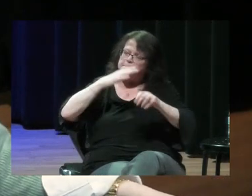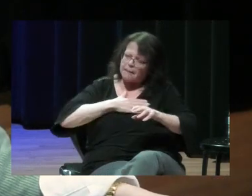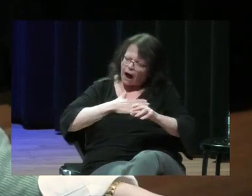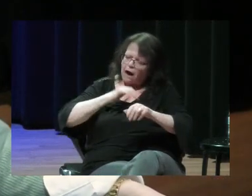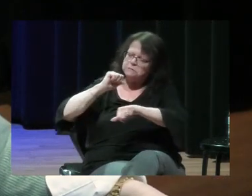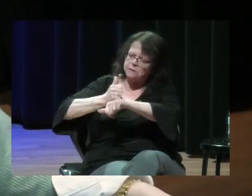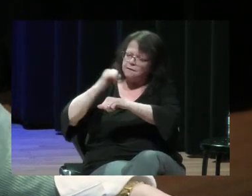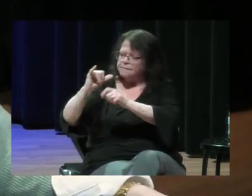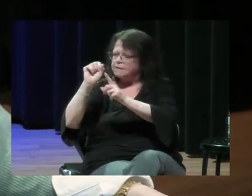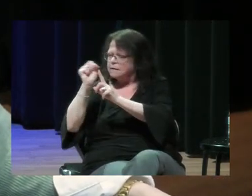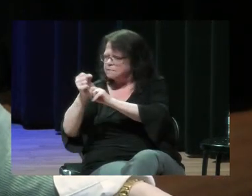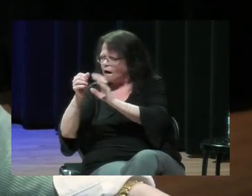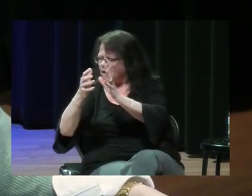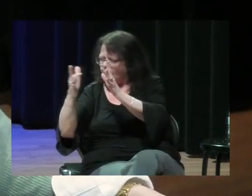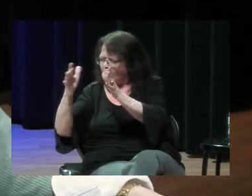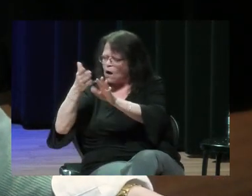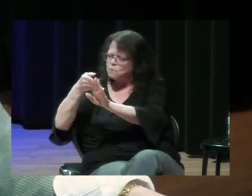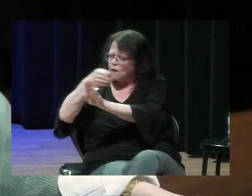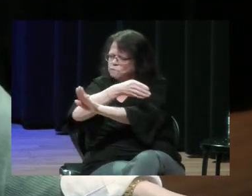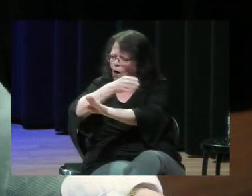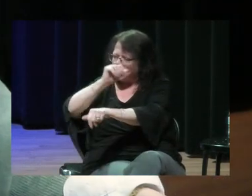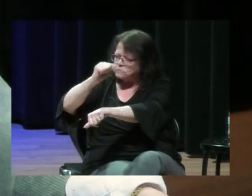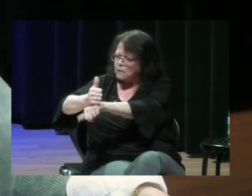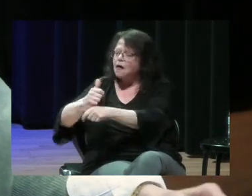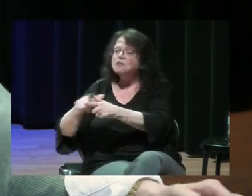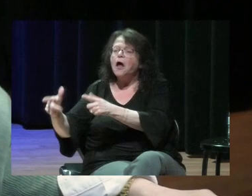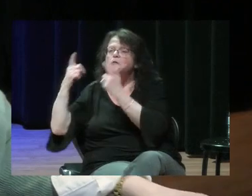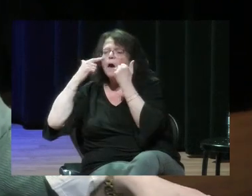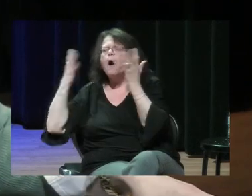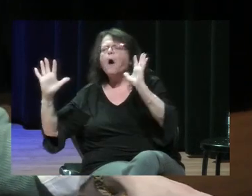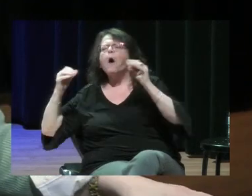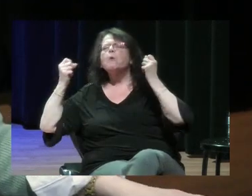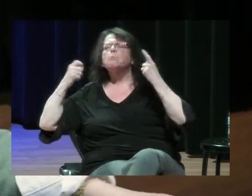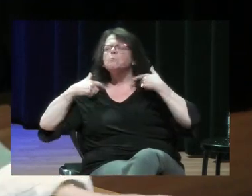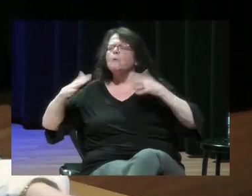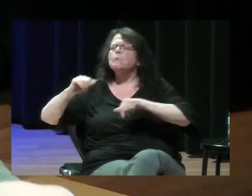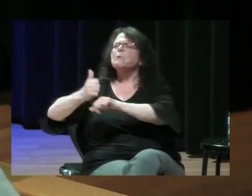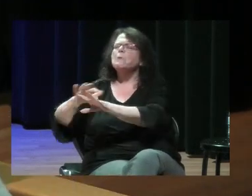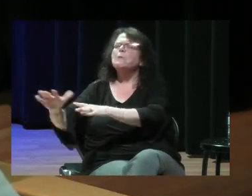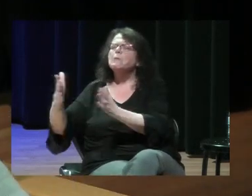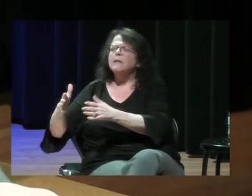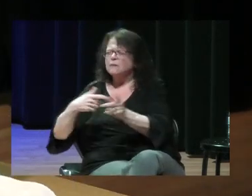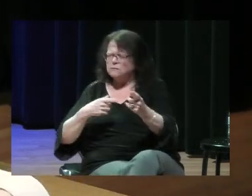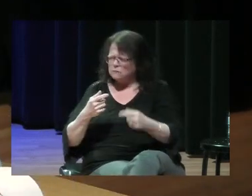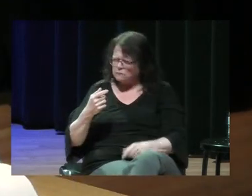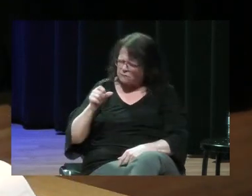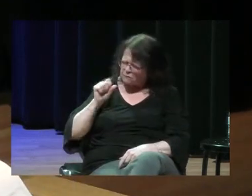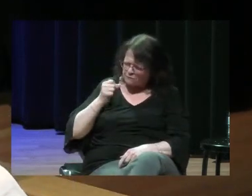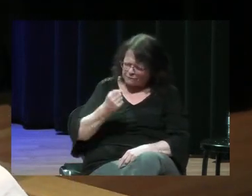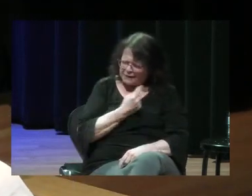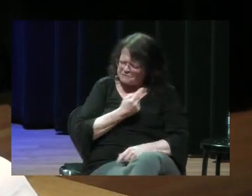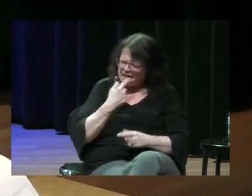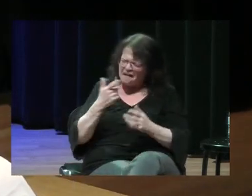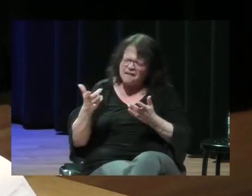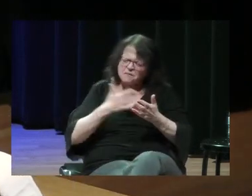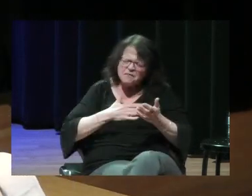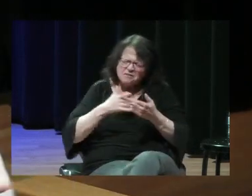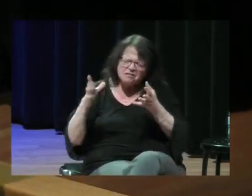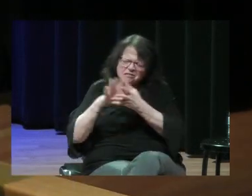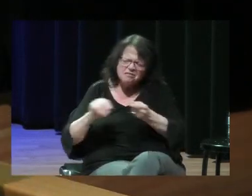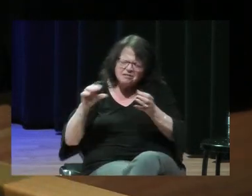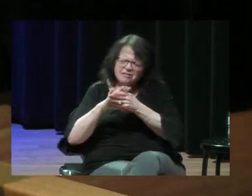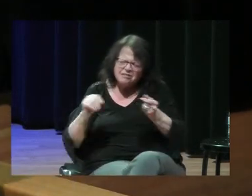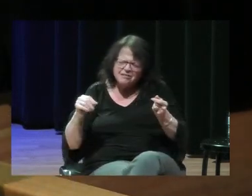like, tell me more about that. And that smug therapist way they always do, where they're like implying that you're being ridiculous because you are, but you're not ready to hear it